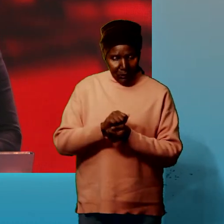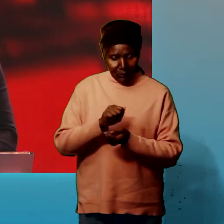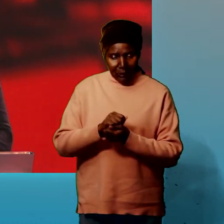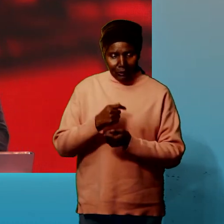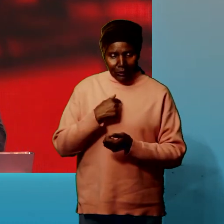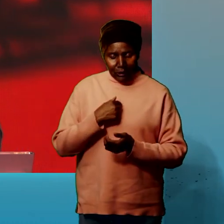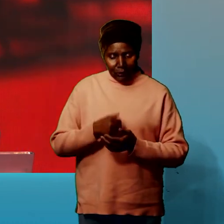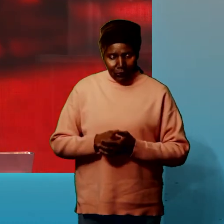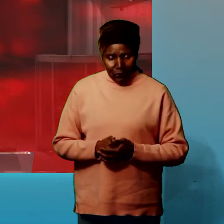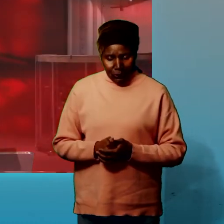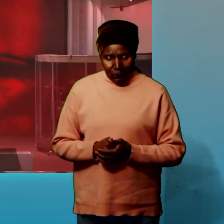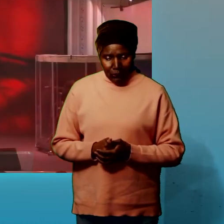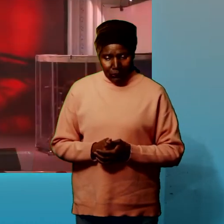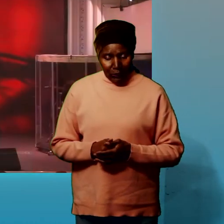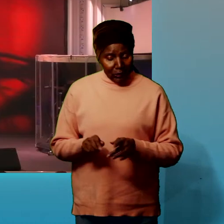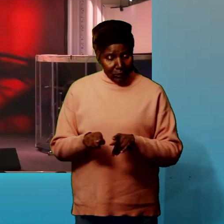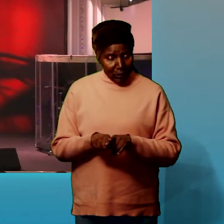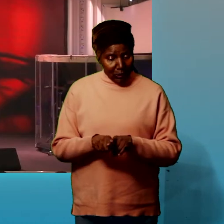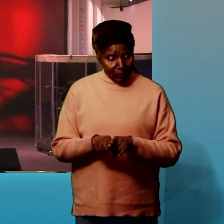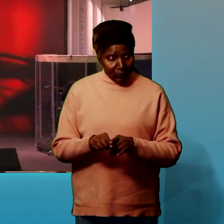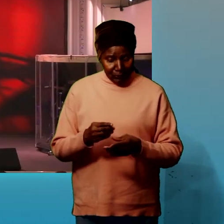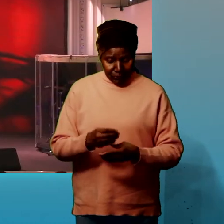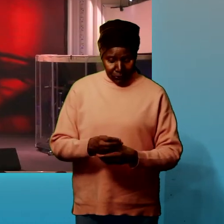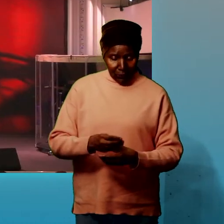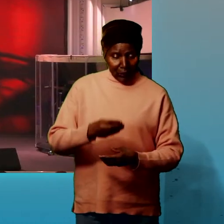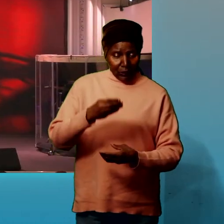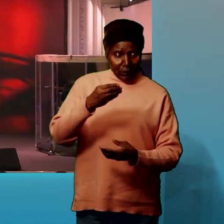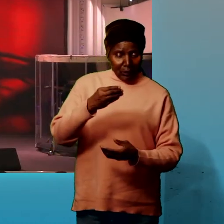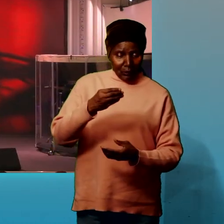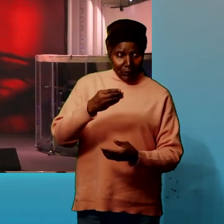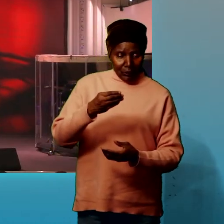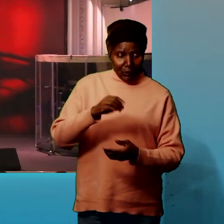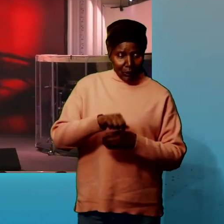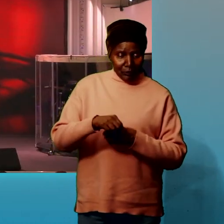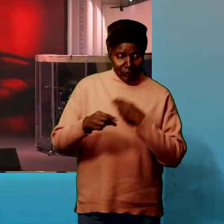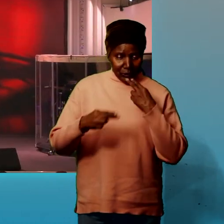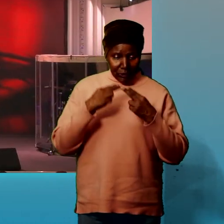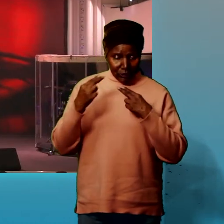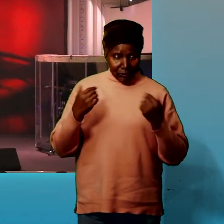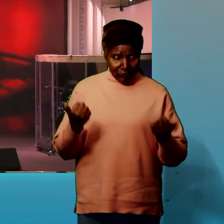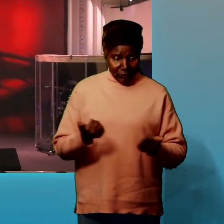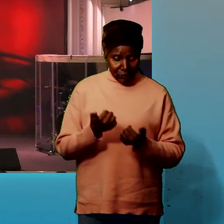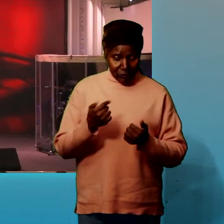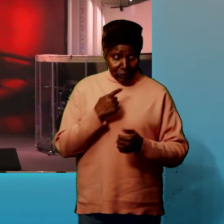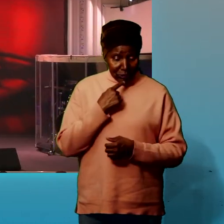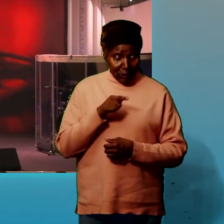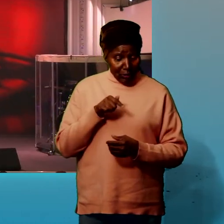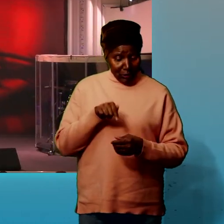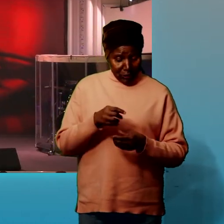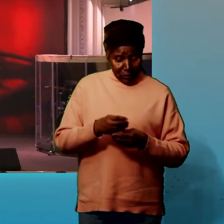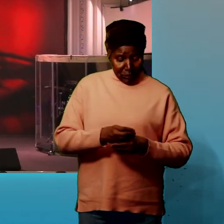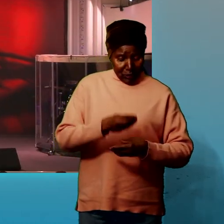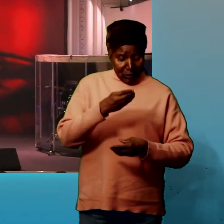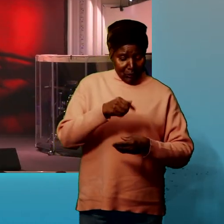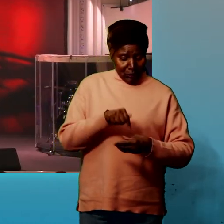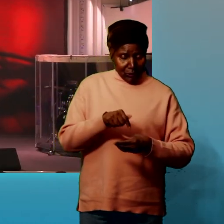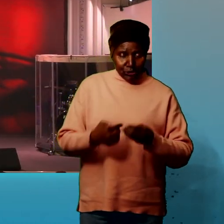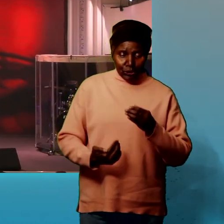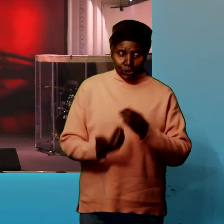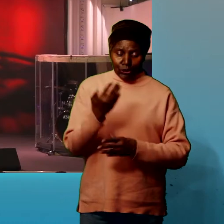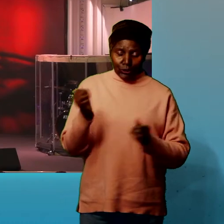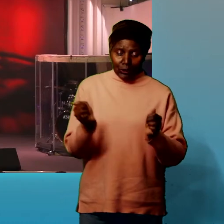me." Likewise, he also took the cup after supper, saying, "This cup is the new